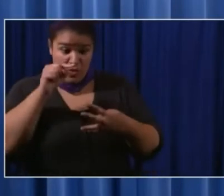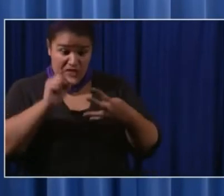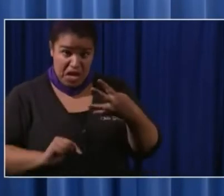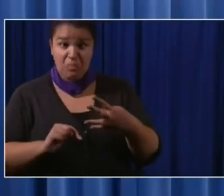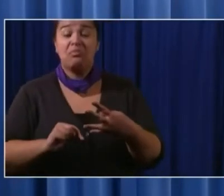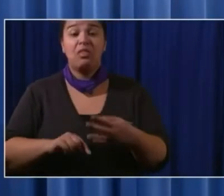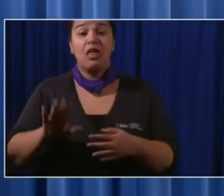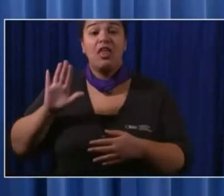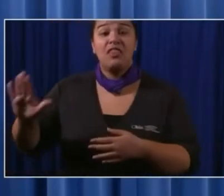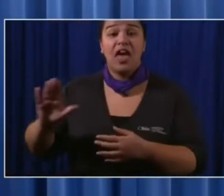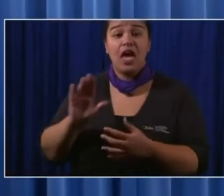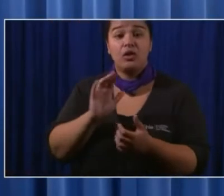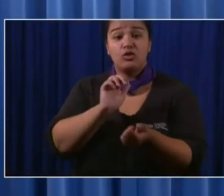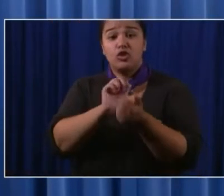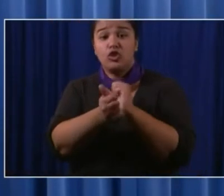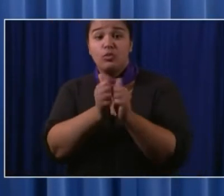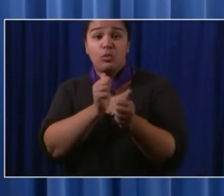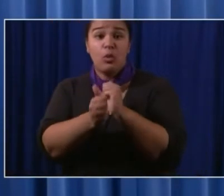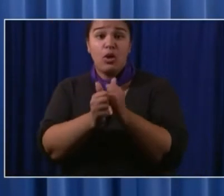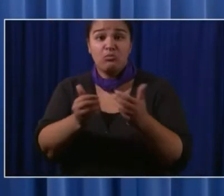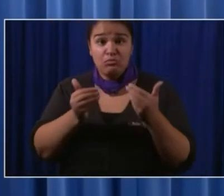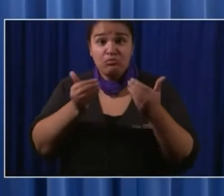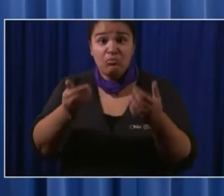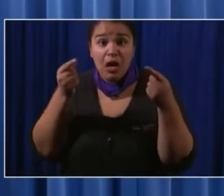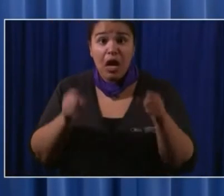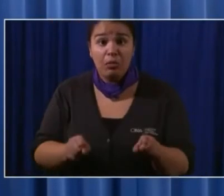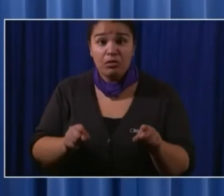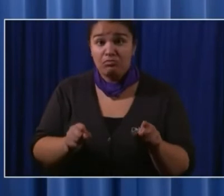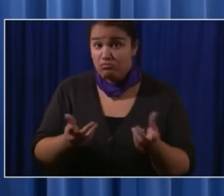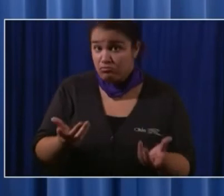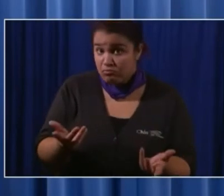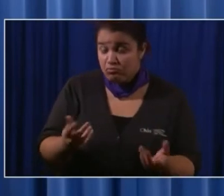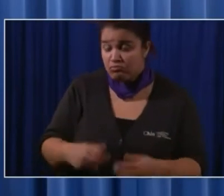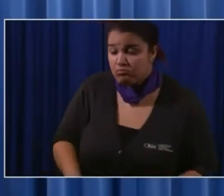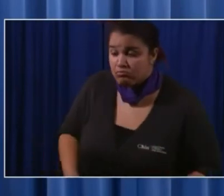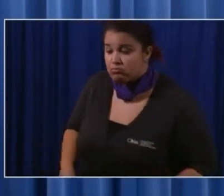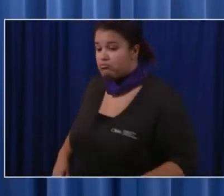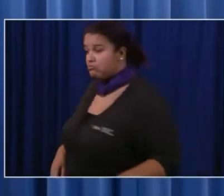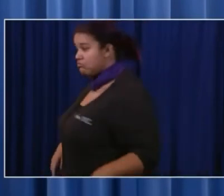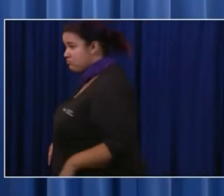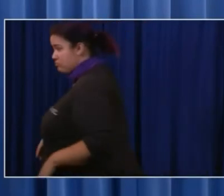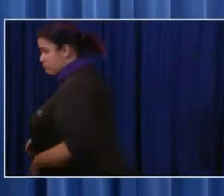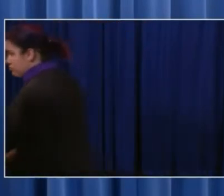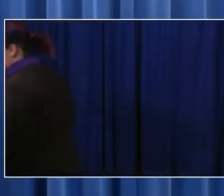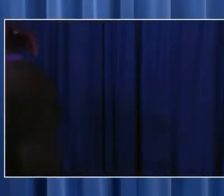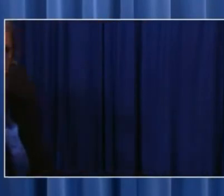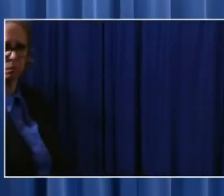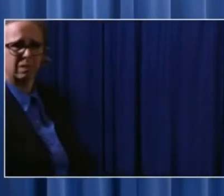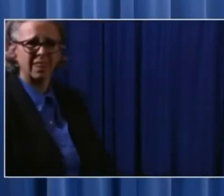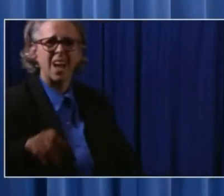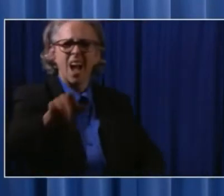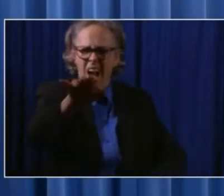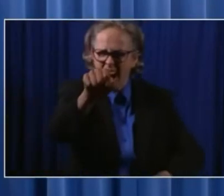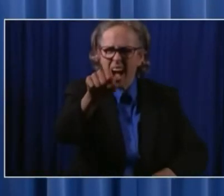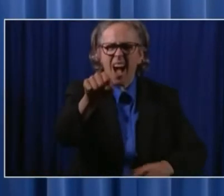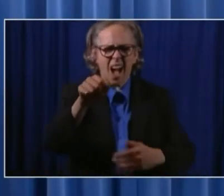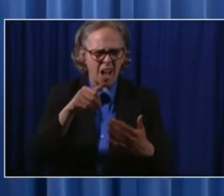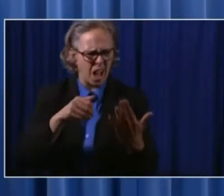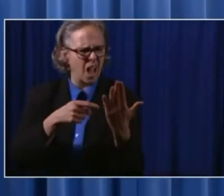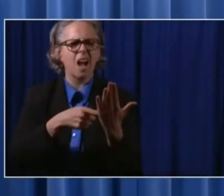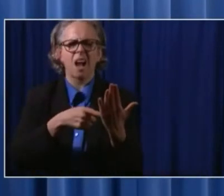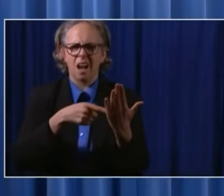We're going to be giving them additional guidance based upon what we're seeing in Ohio. And before we